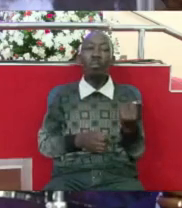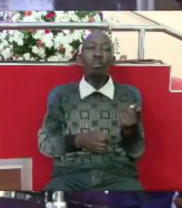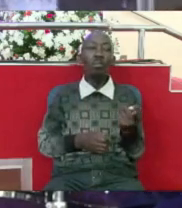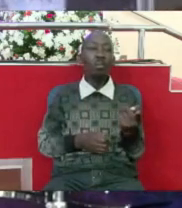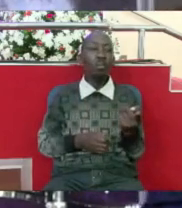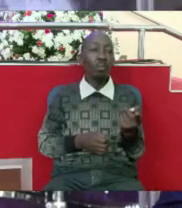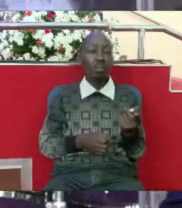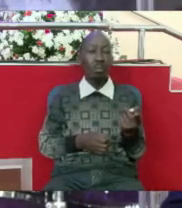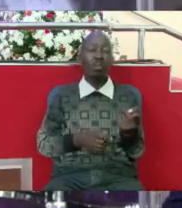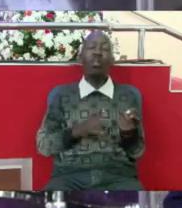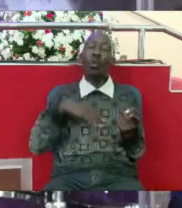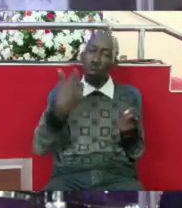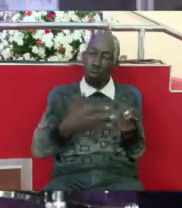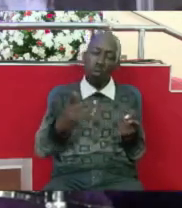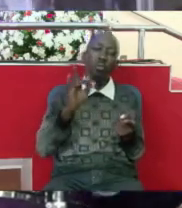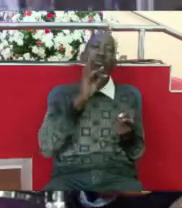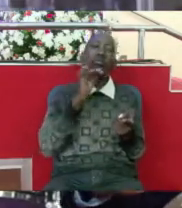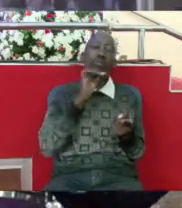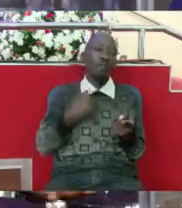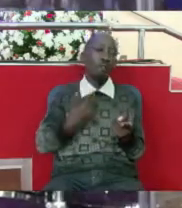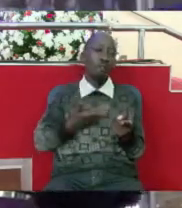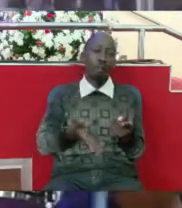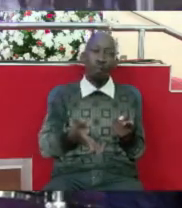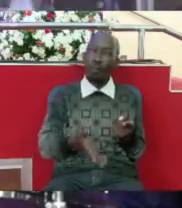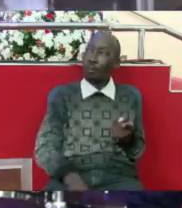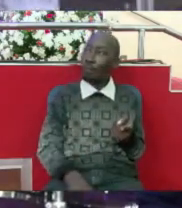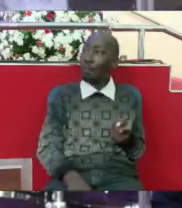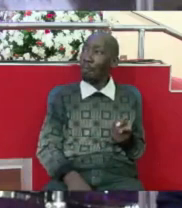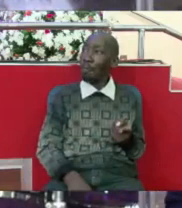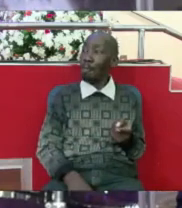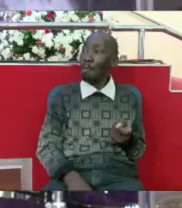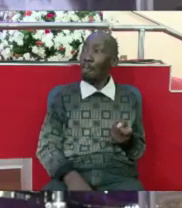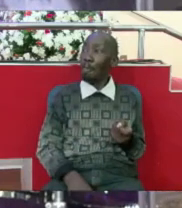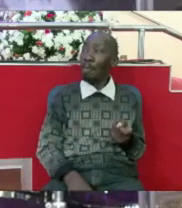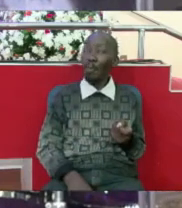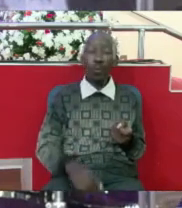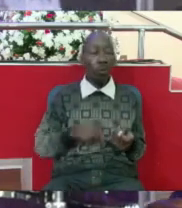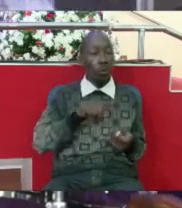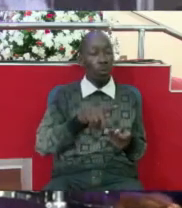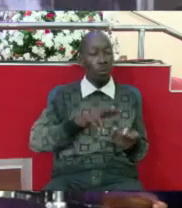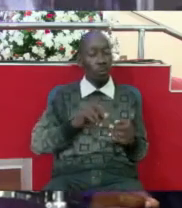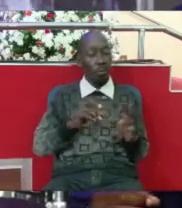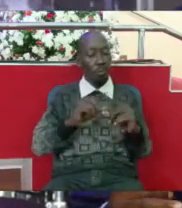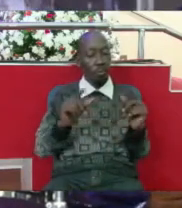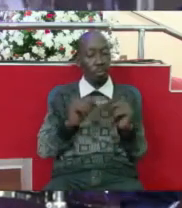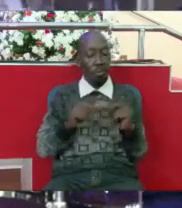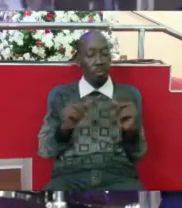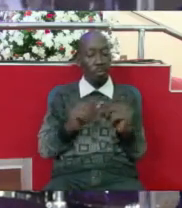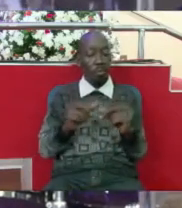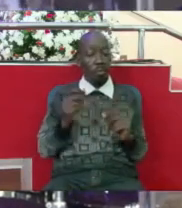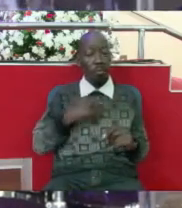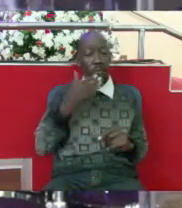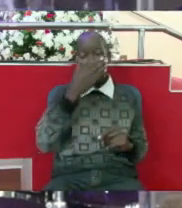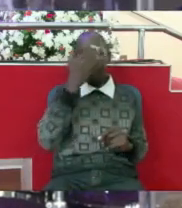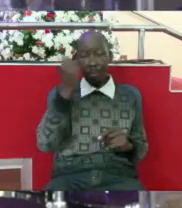Hope is always tomorrow. Tumaini ni kesho. Now we define later in the message, but I might as well give it to you